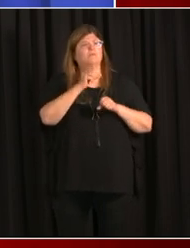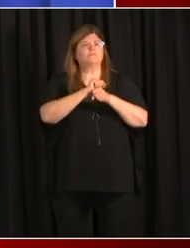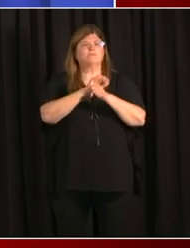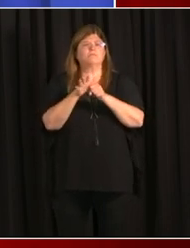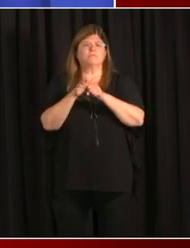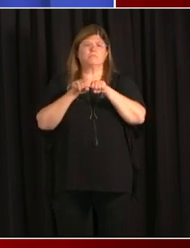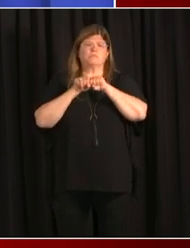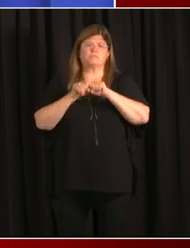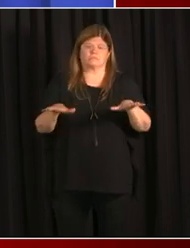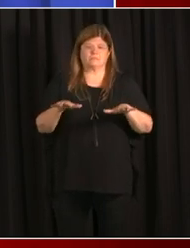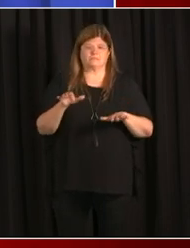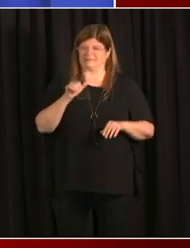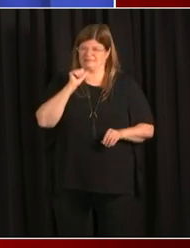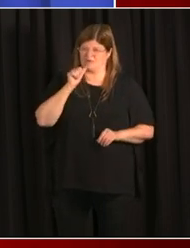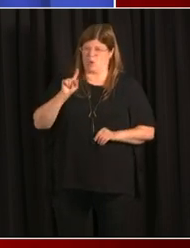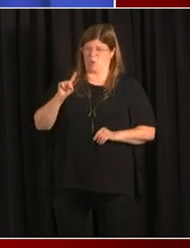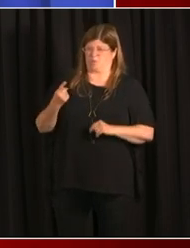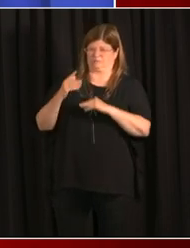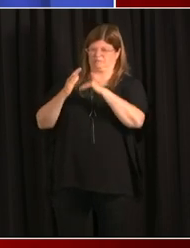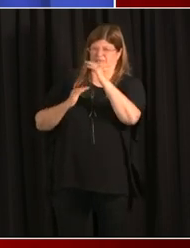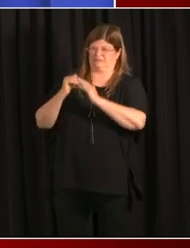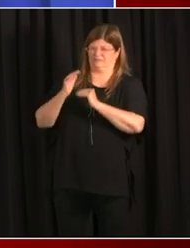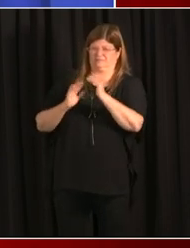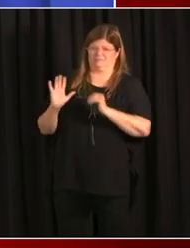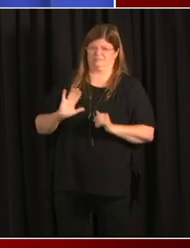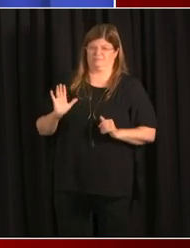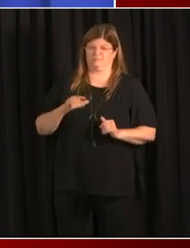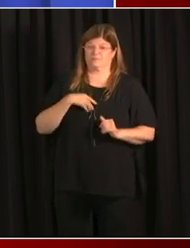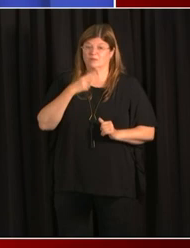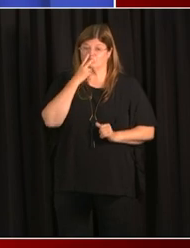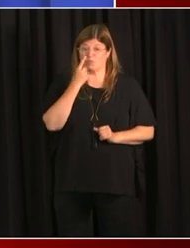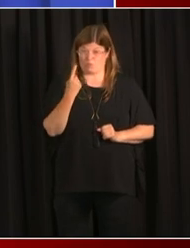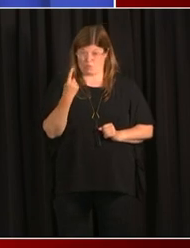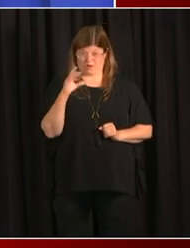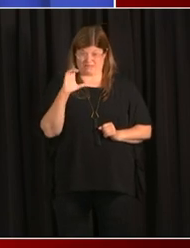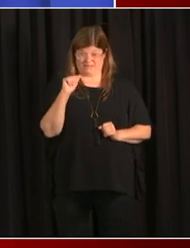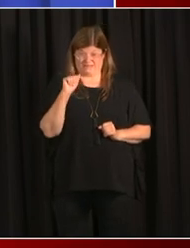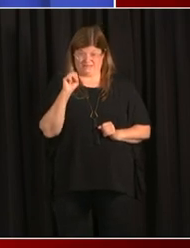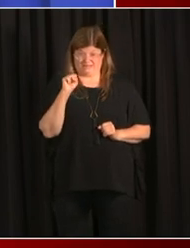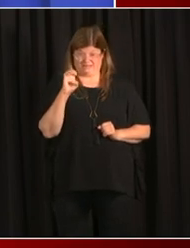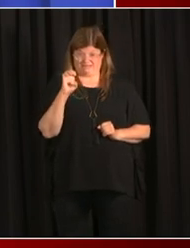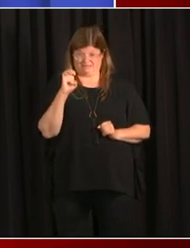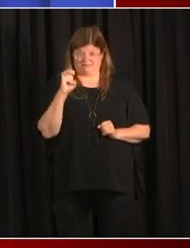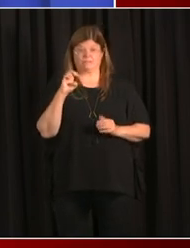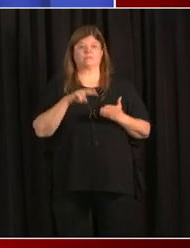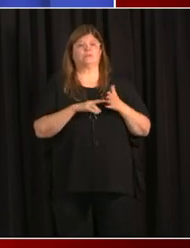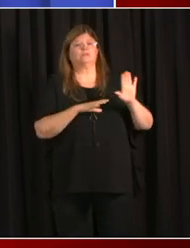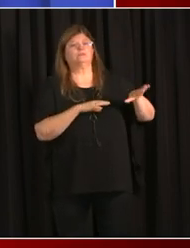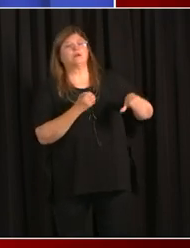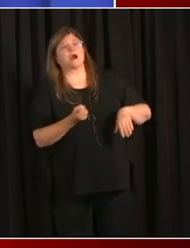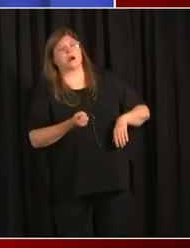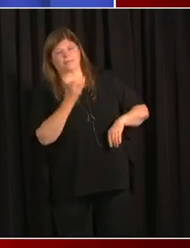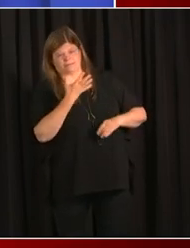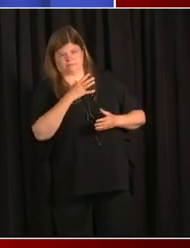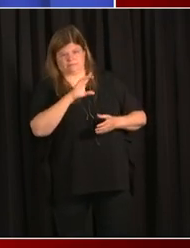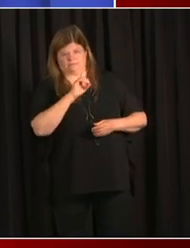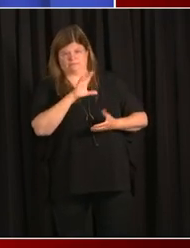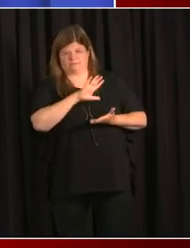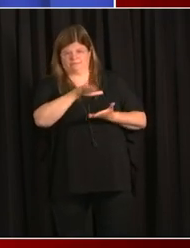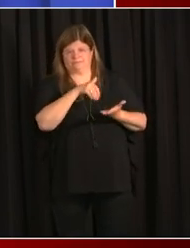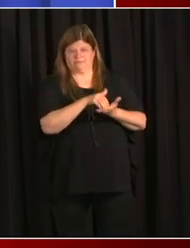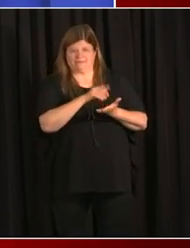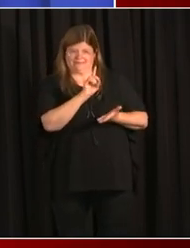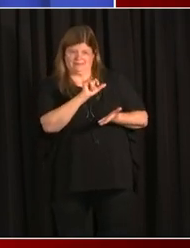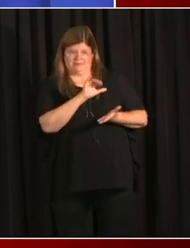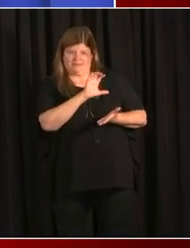It is not the only facility in the city where we have had a case of COVID-19. How many centers have had cases? I'll have